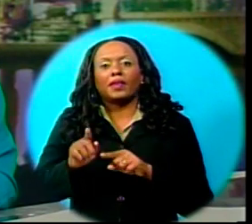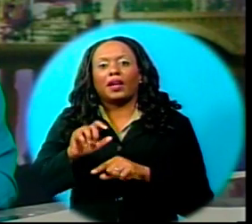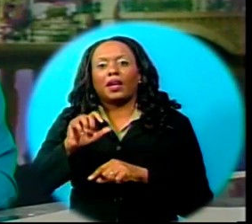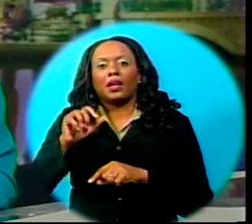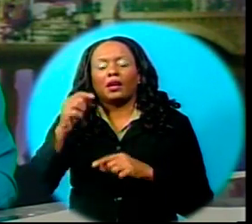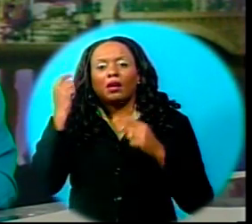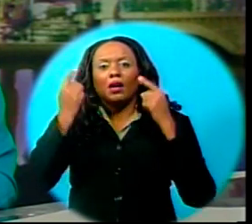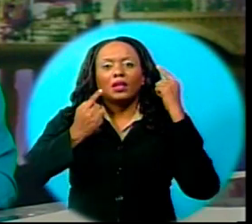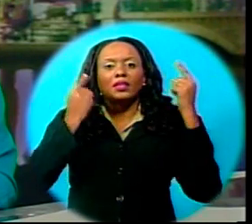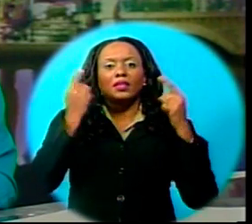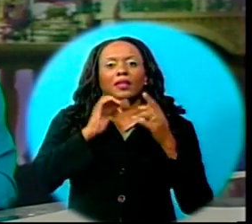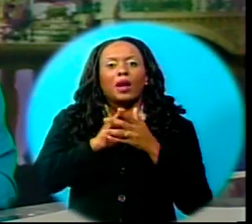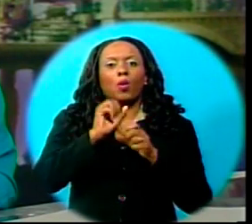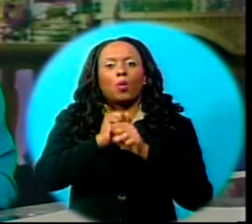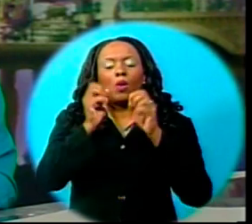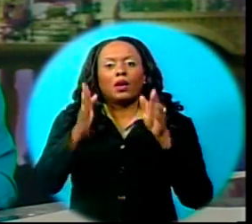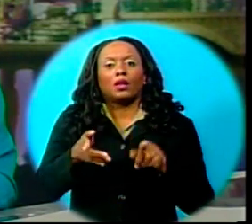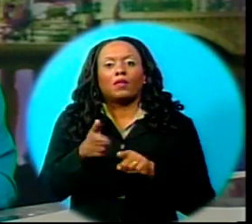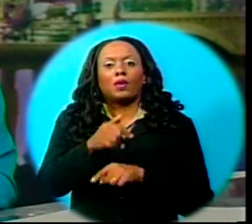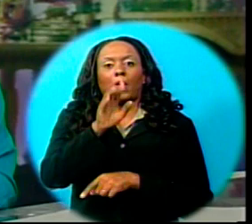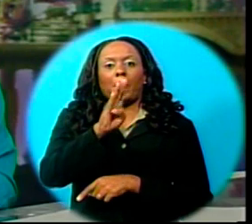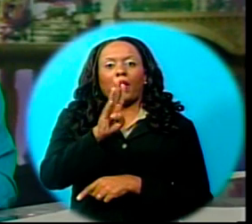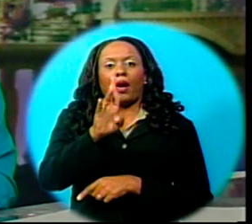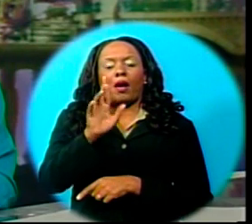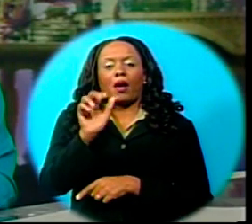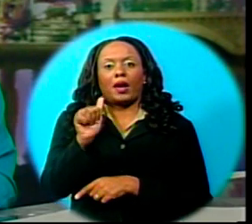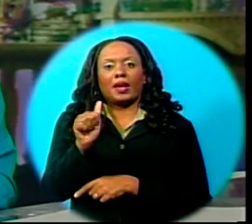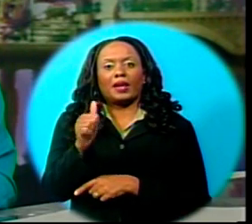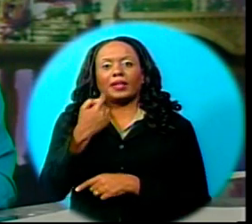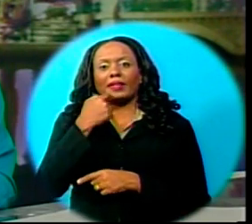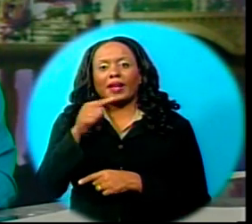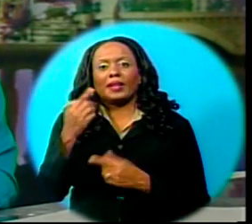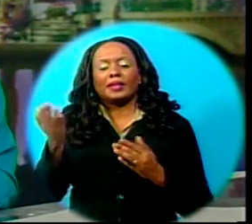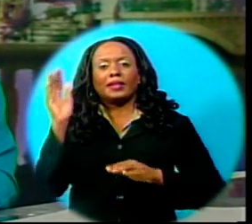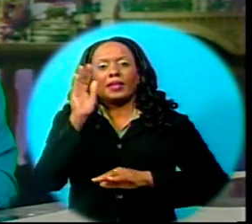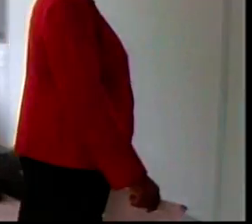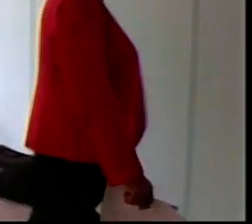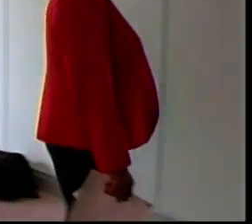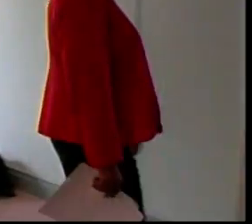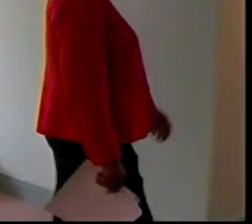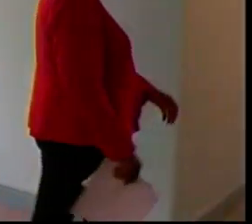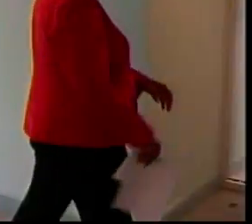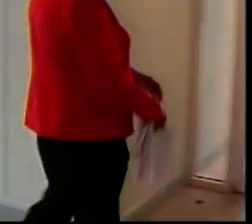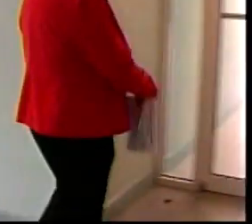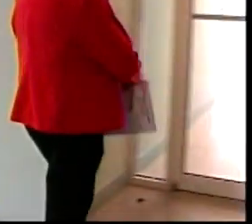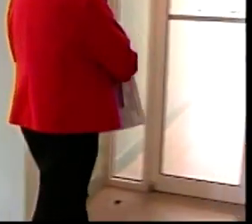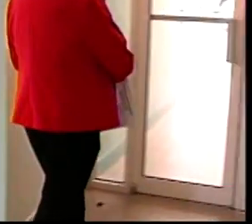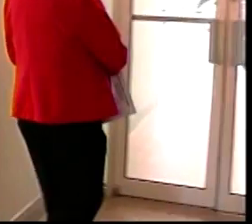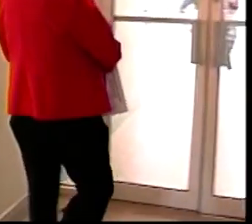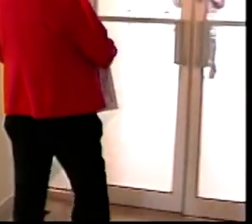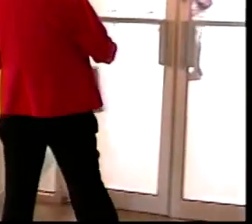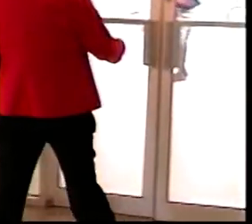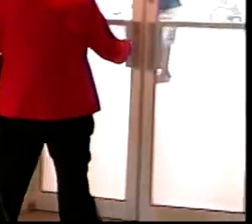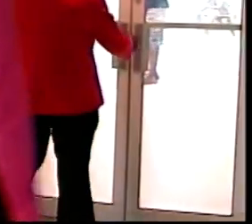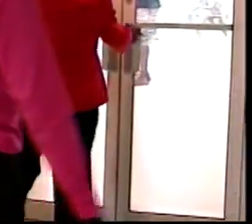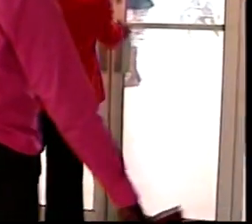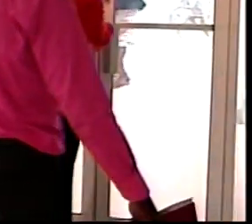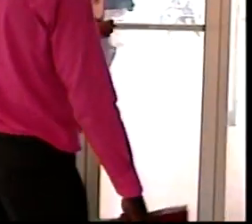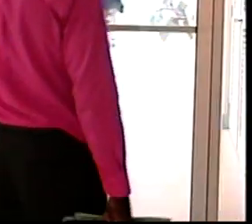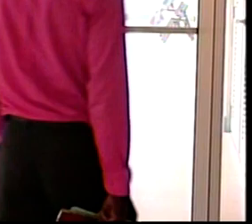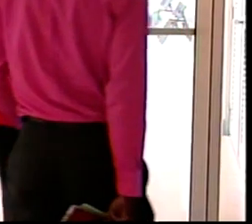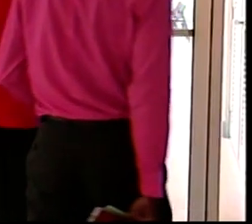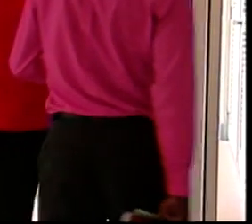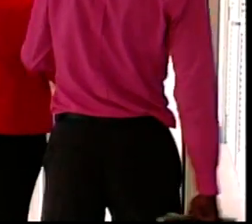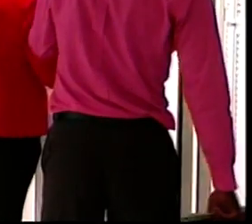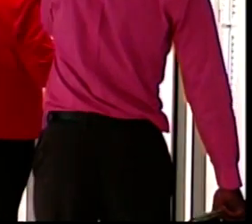among concerns raised by workers of the BRA at a meeting this afternoon. And Acting General Secretary of the National Union of Public